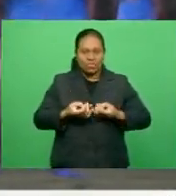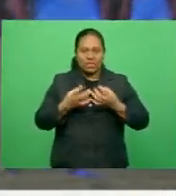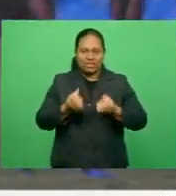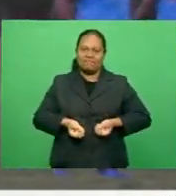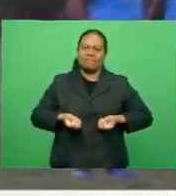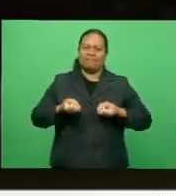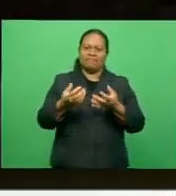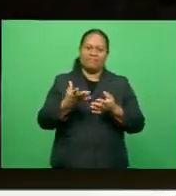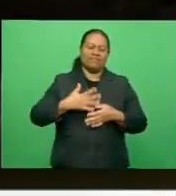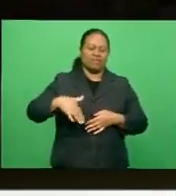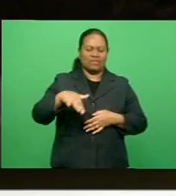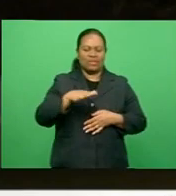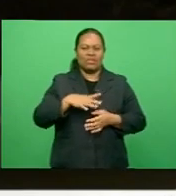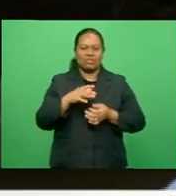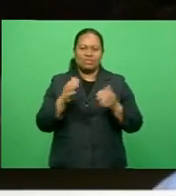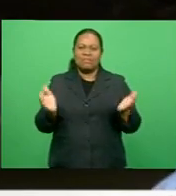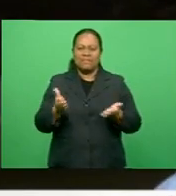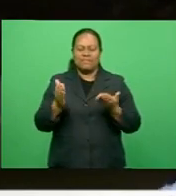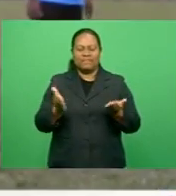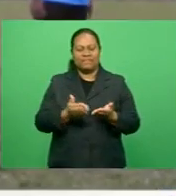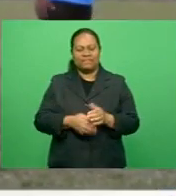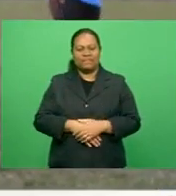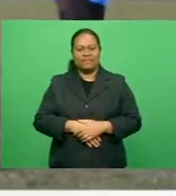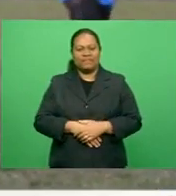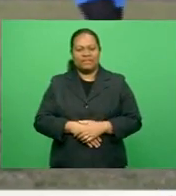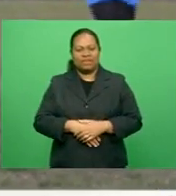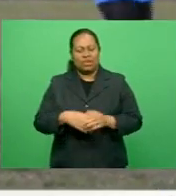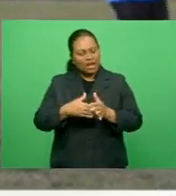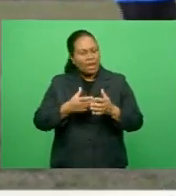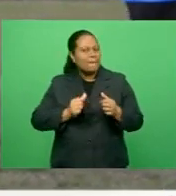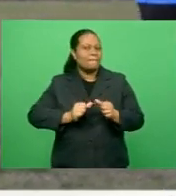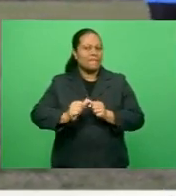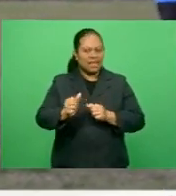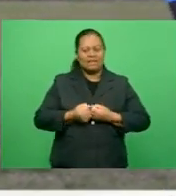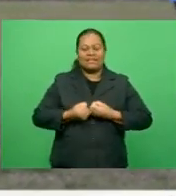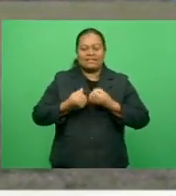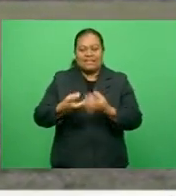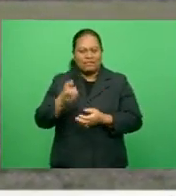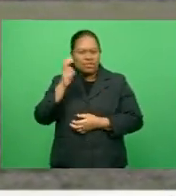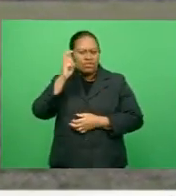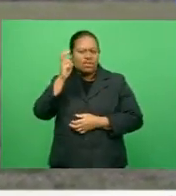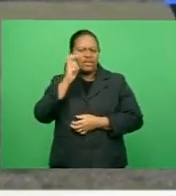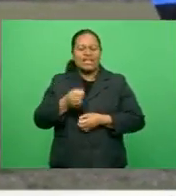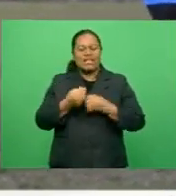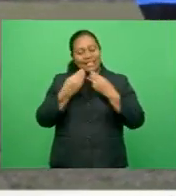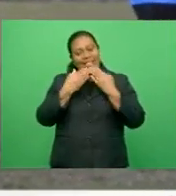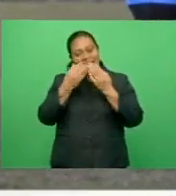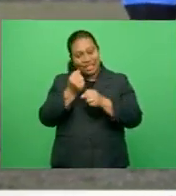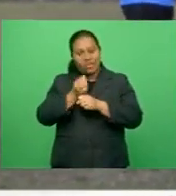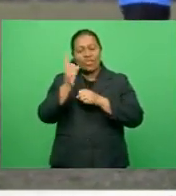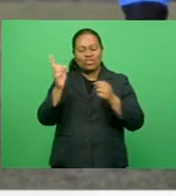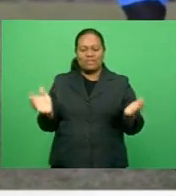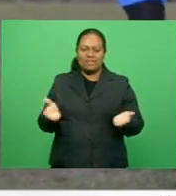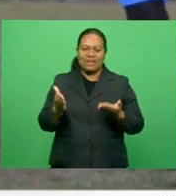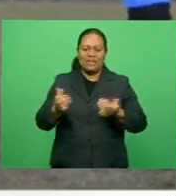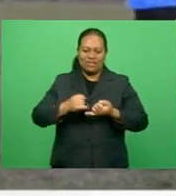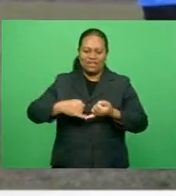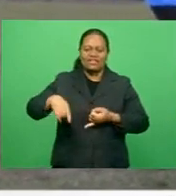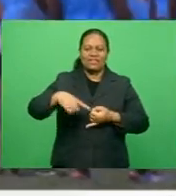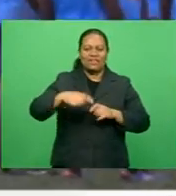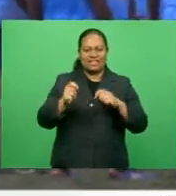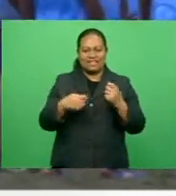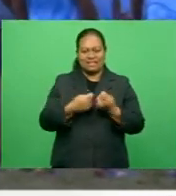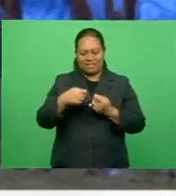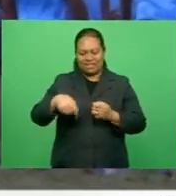from the bench. I'm giving all my best during training and I'm thanking God for giving me this opportunity to play for the Super Rugby team this